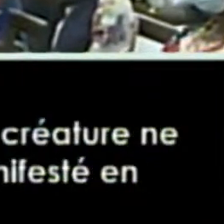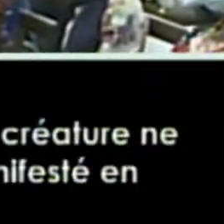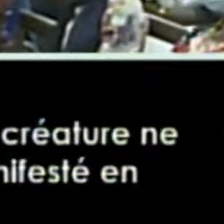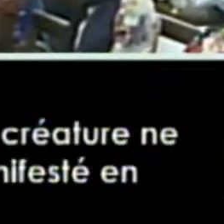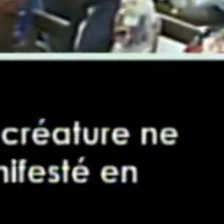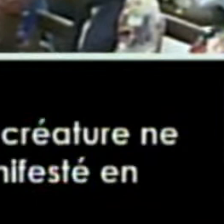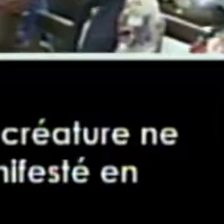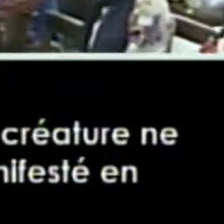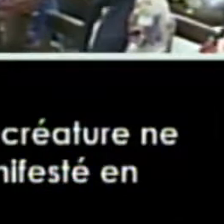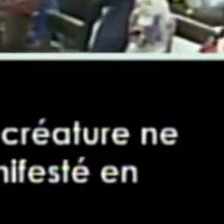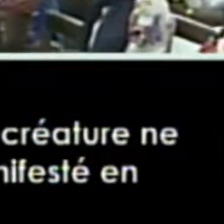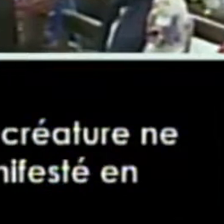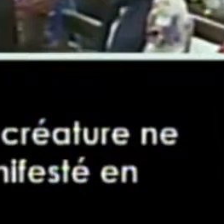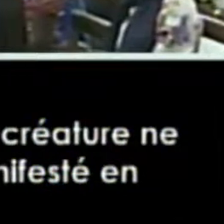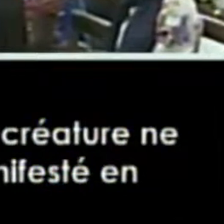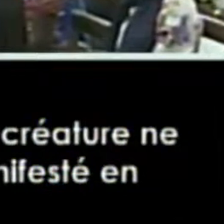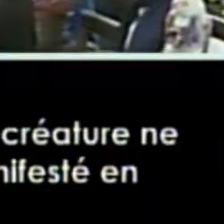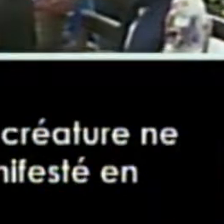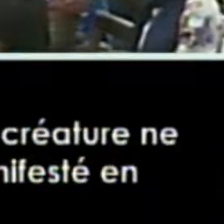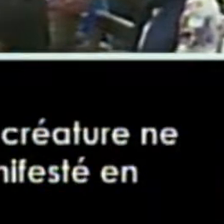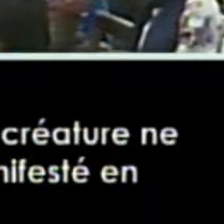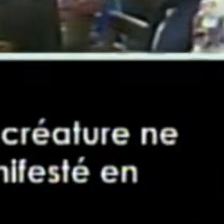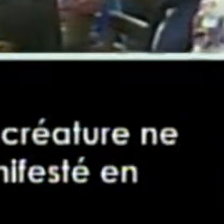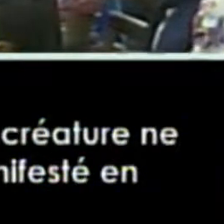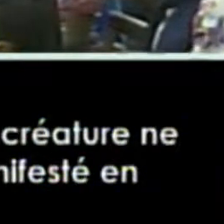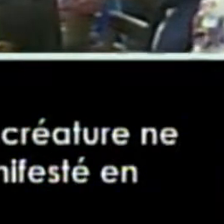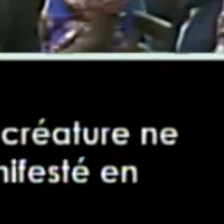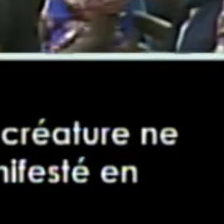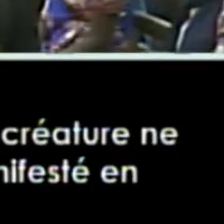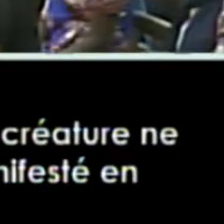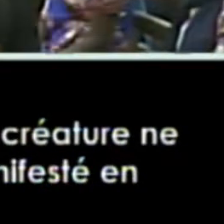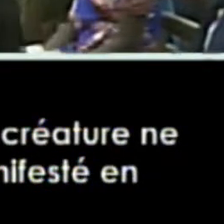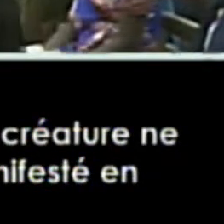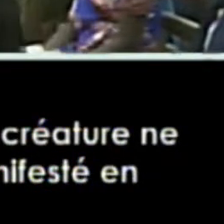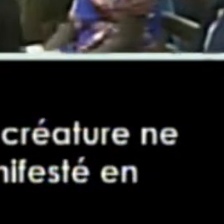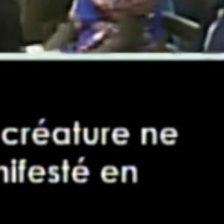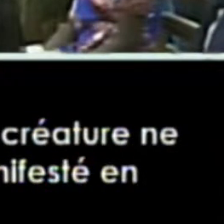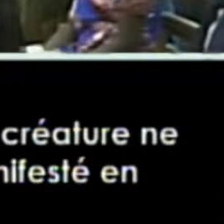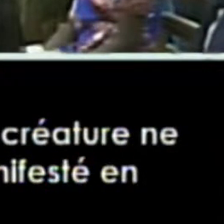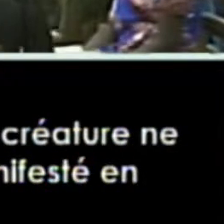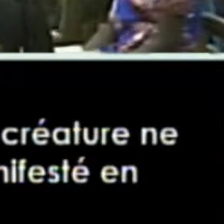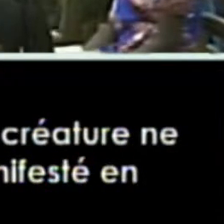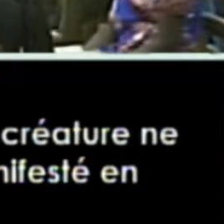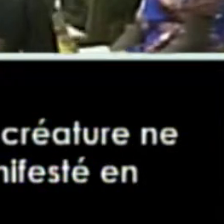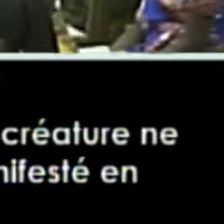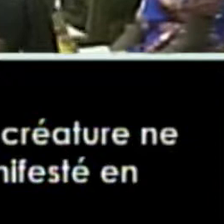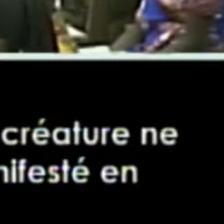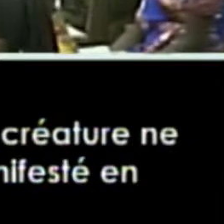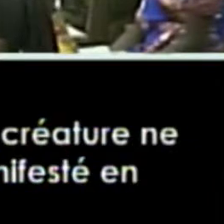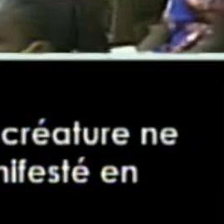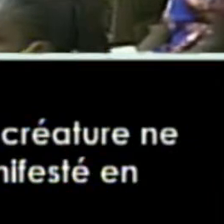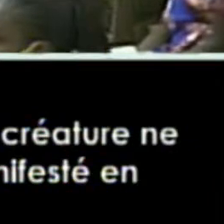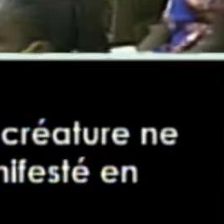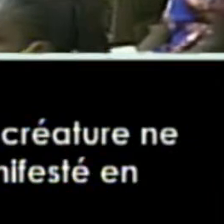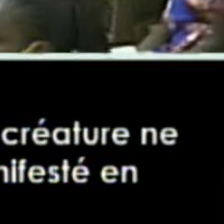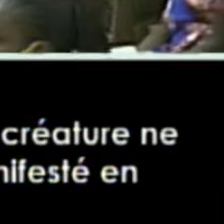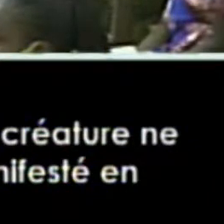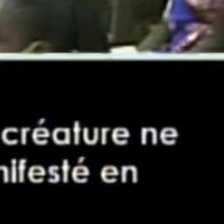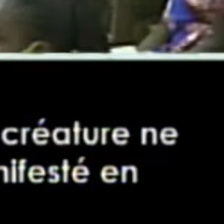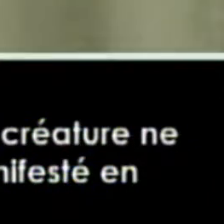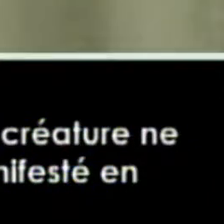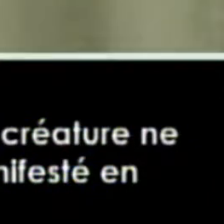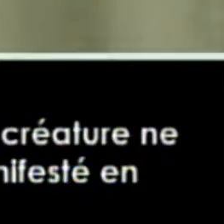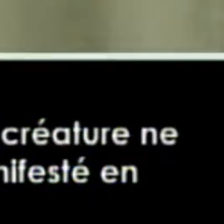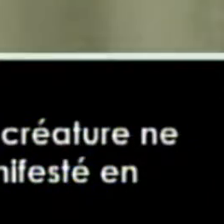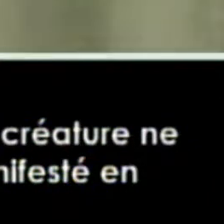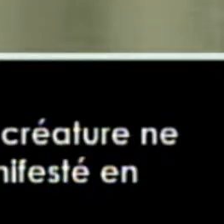la profondeur, no depth, ni aucune créature, no any other created thing, ne pourra nous séparer de l'amour de Dieu, shall be able to separate us from the love